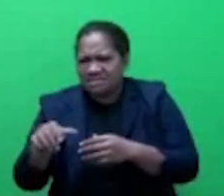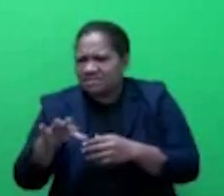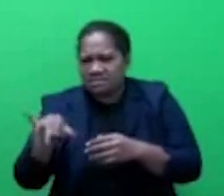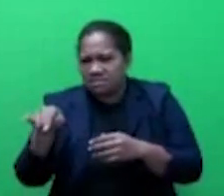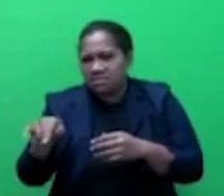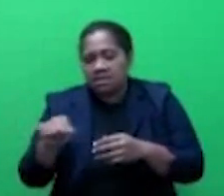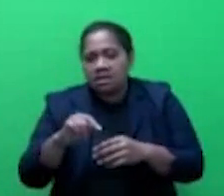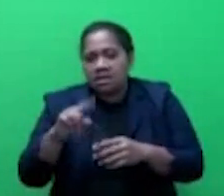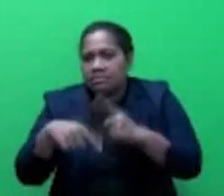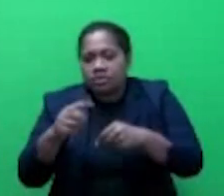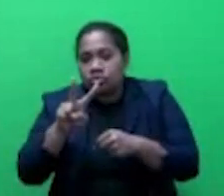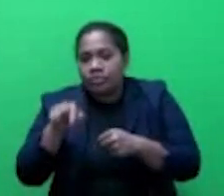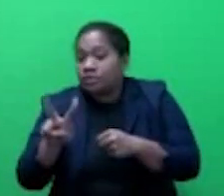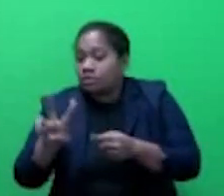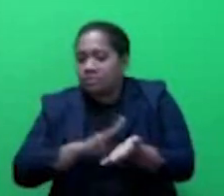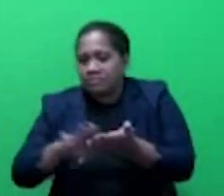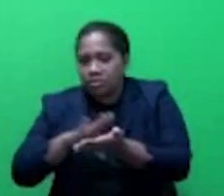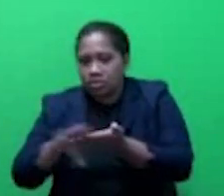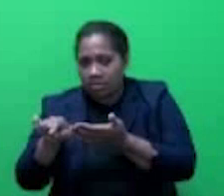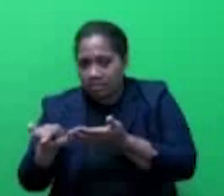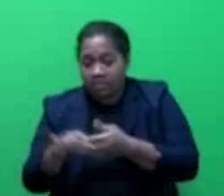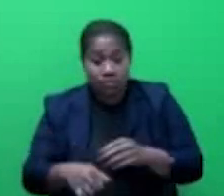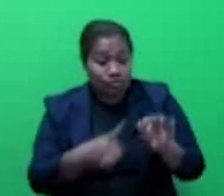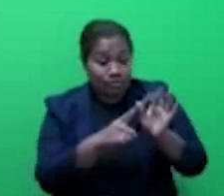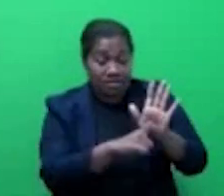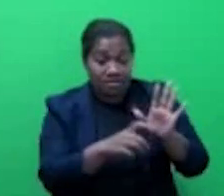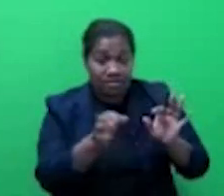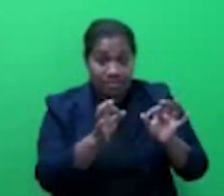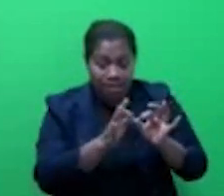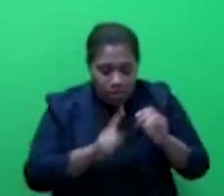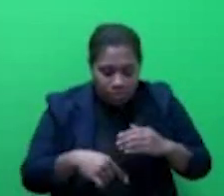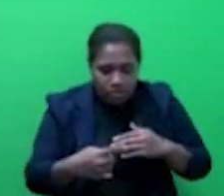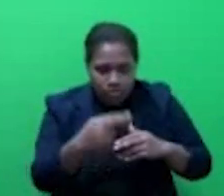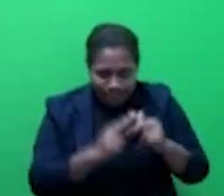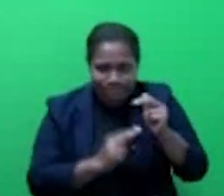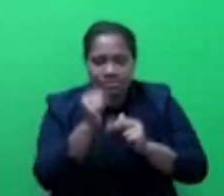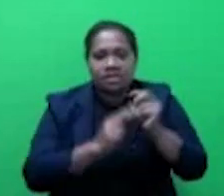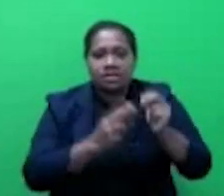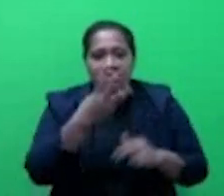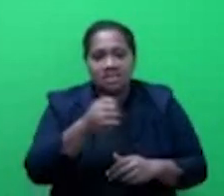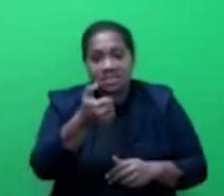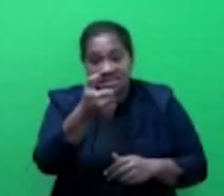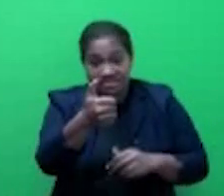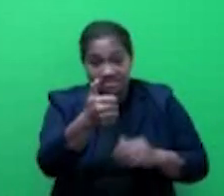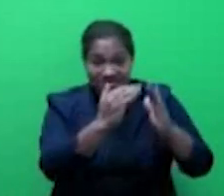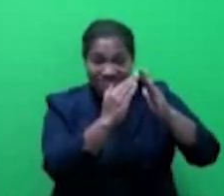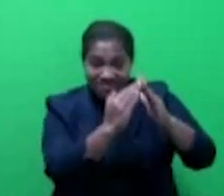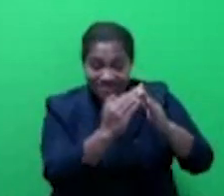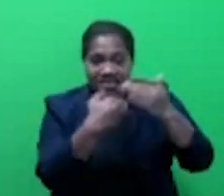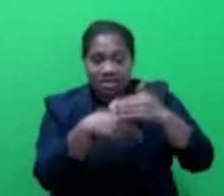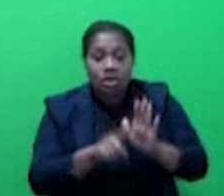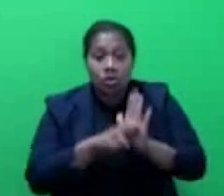sir, PRB is currently constructing 36 units in Simla Lotoka, which is fully funded